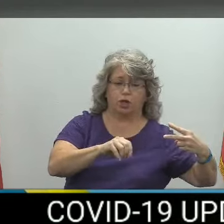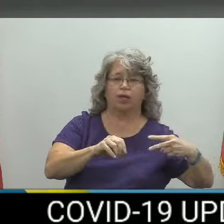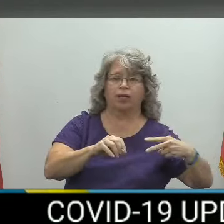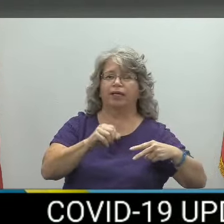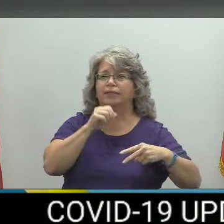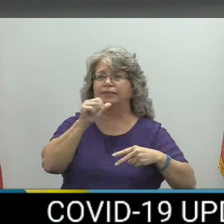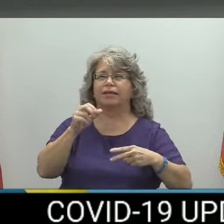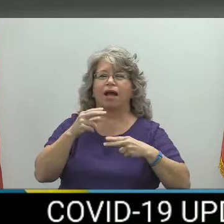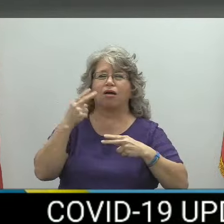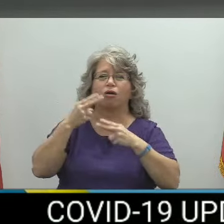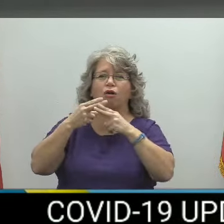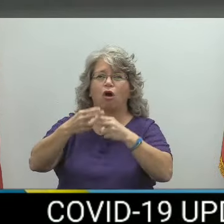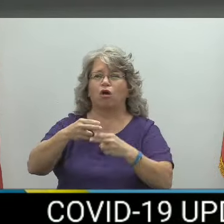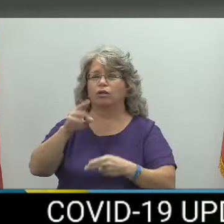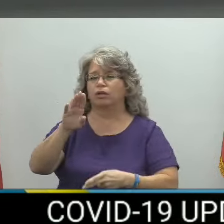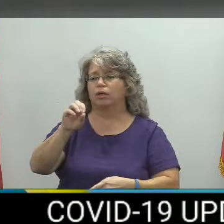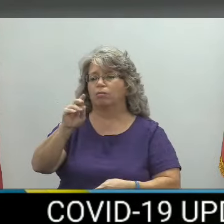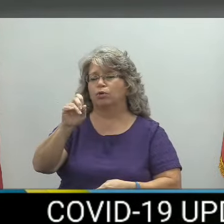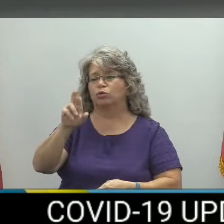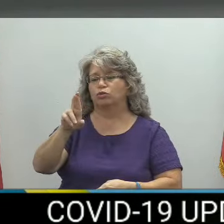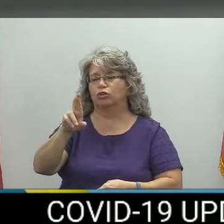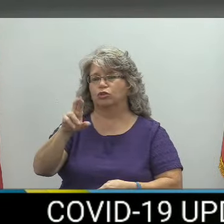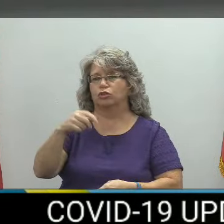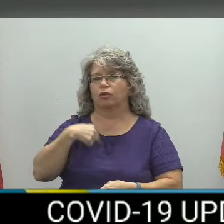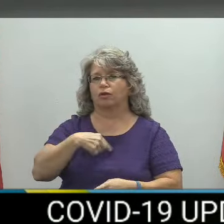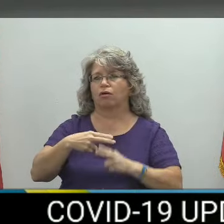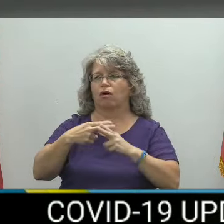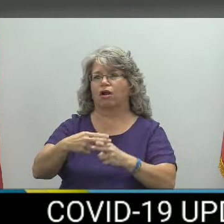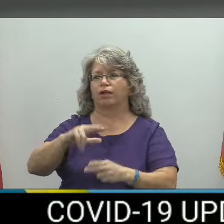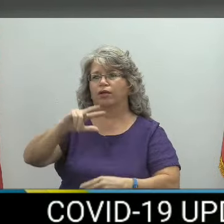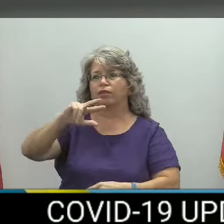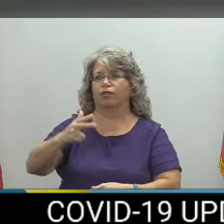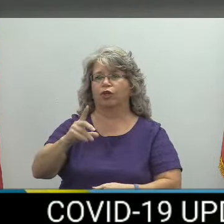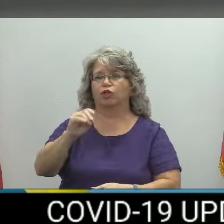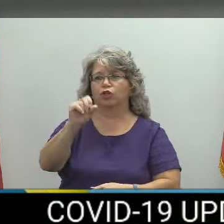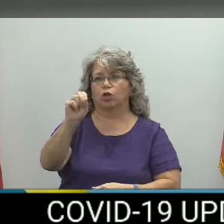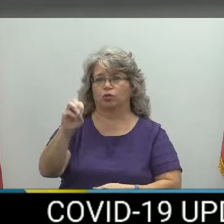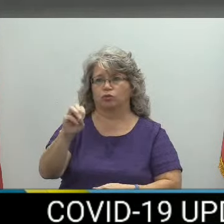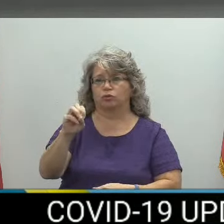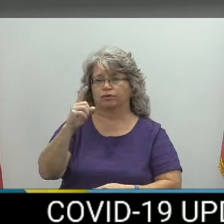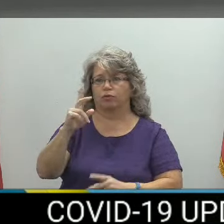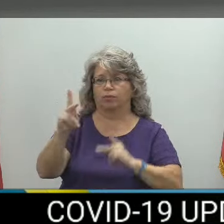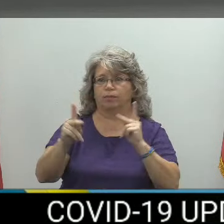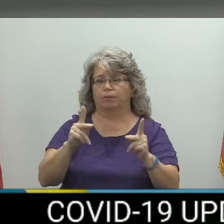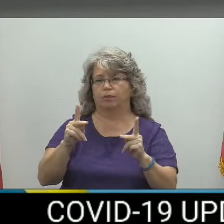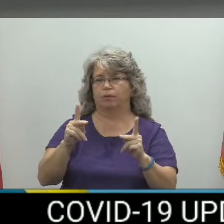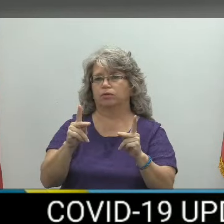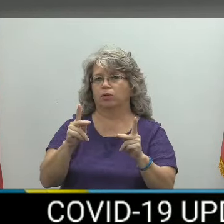third dose for those individuals that are immunocompromised.